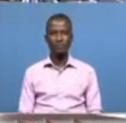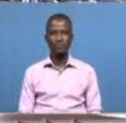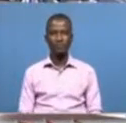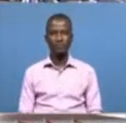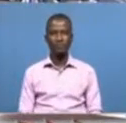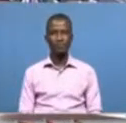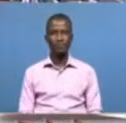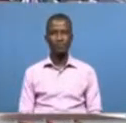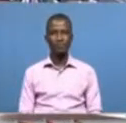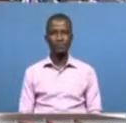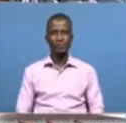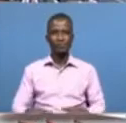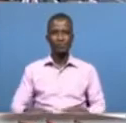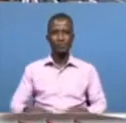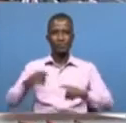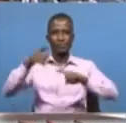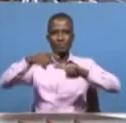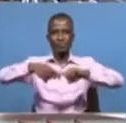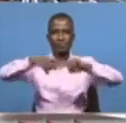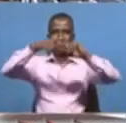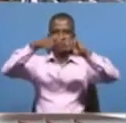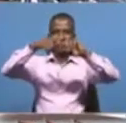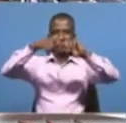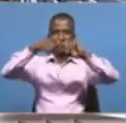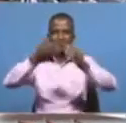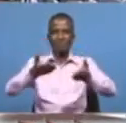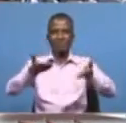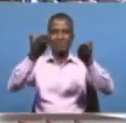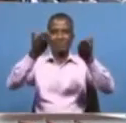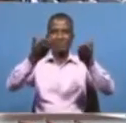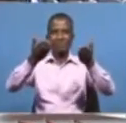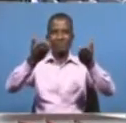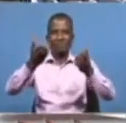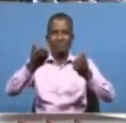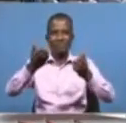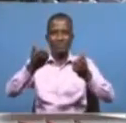The court will rise to consider his ruling.